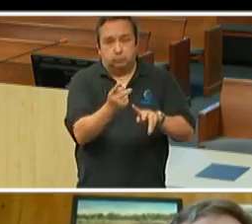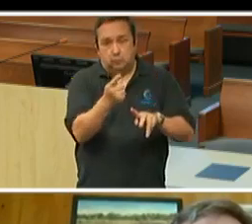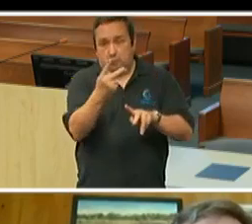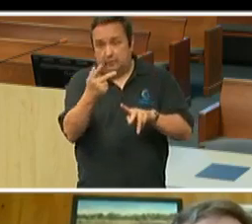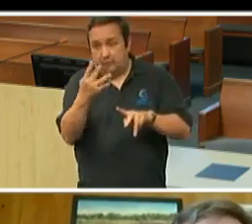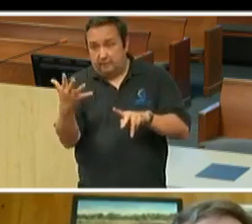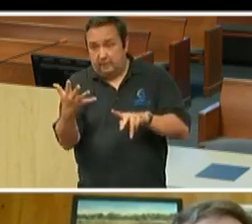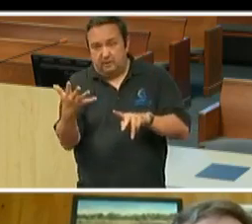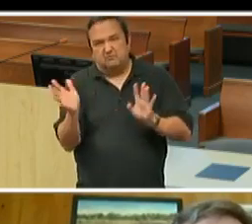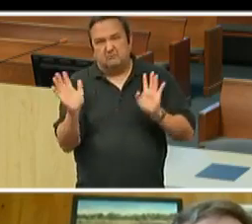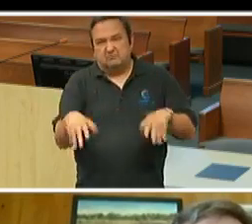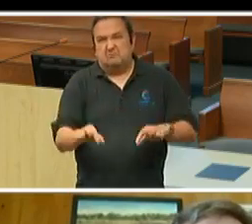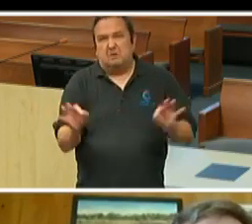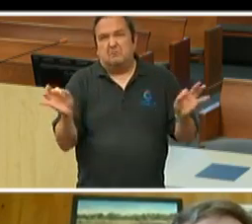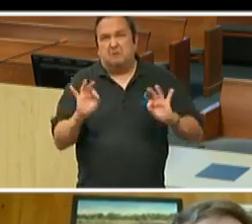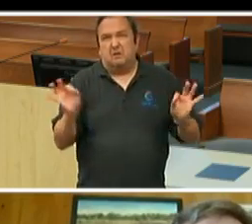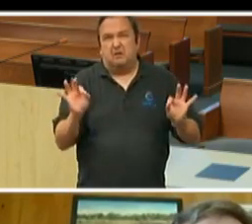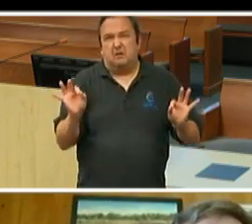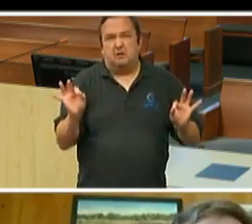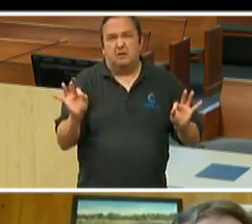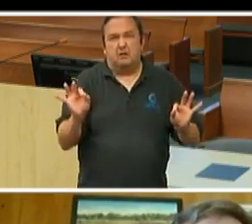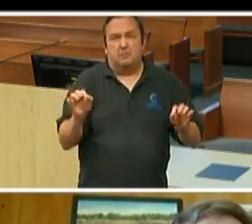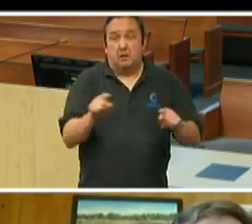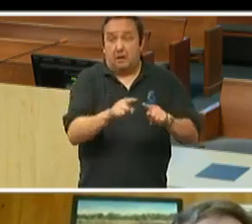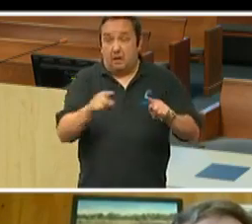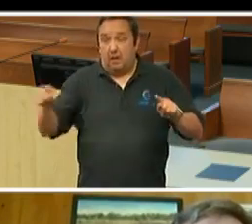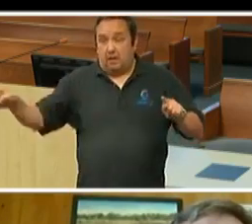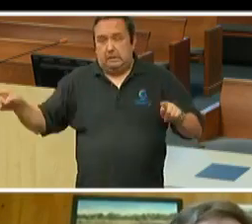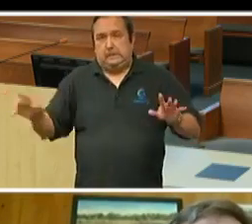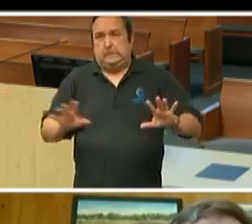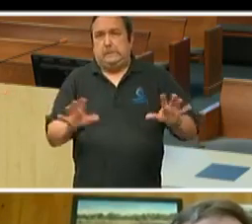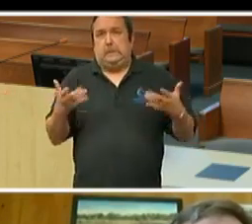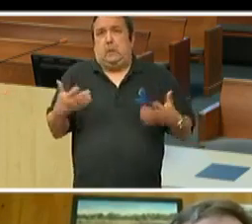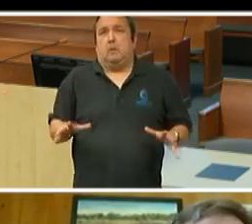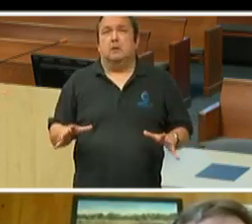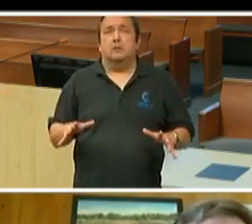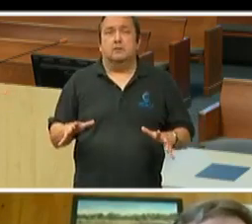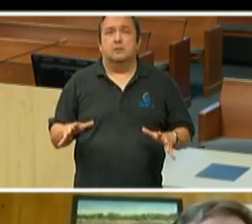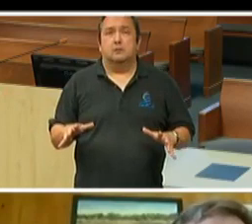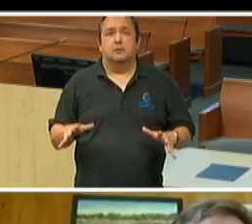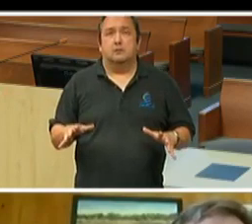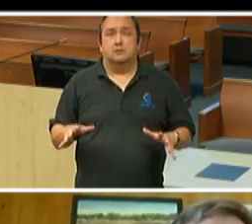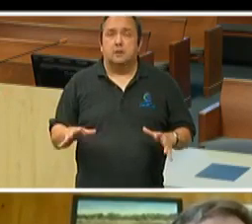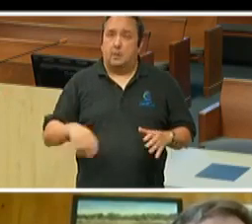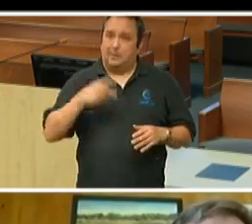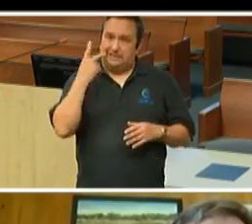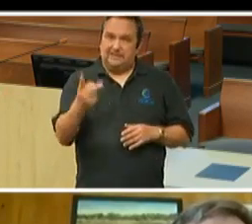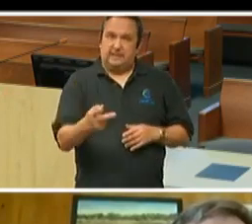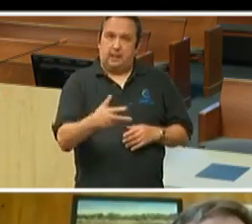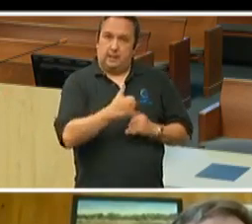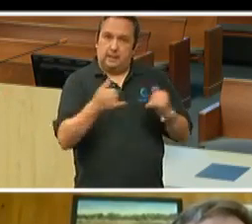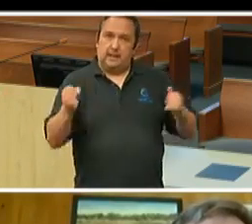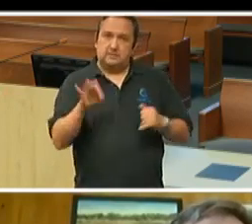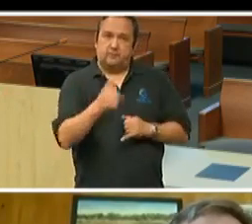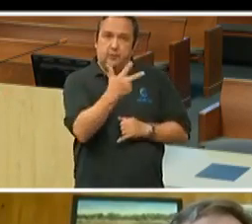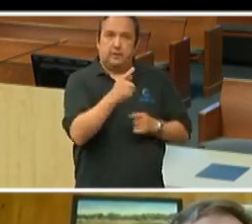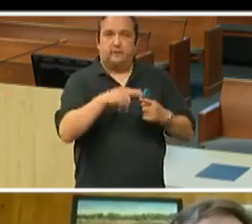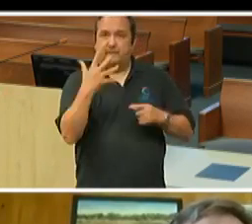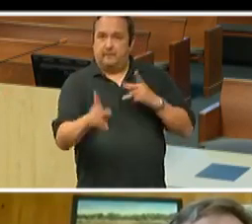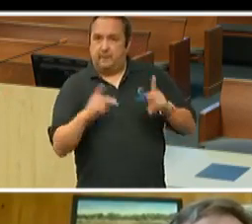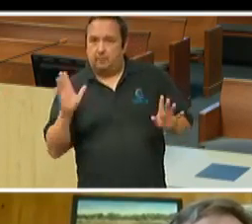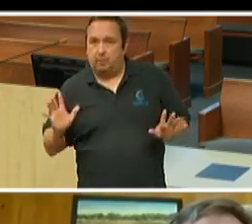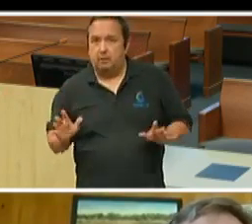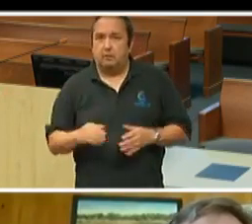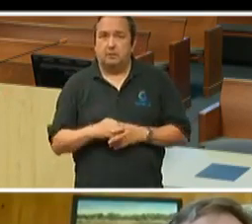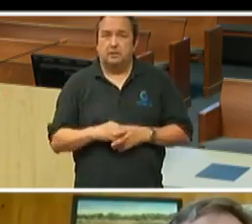not a deterrent. Well, I agree with that. Then you stop and you get after. And that's what we're seeing. Again, as you all